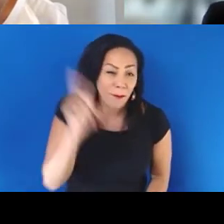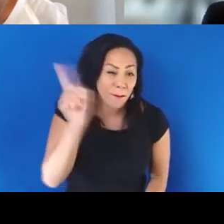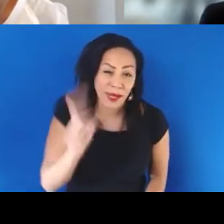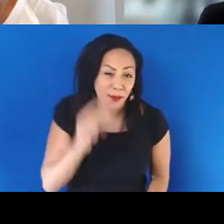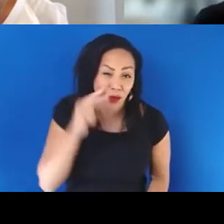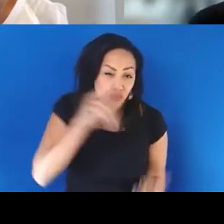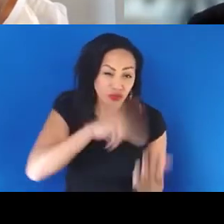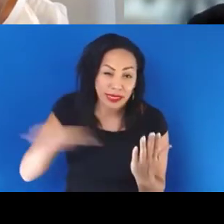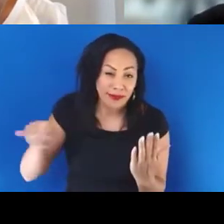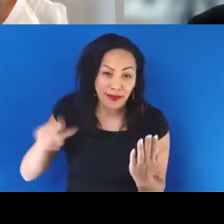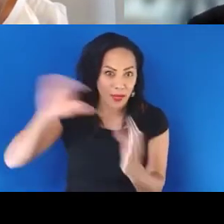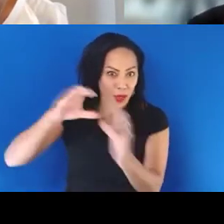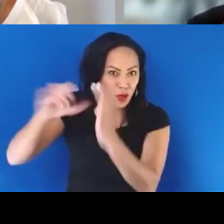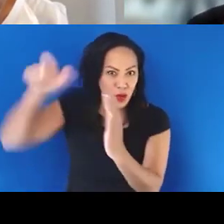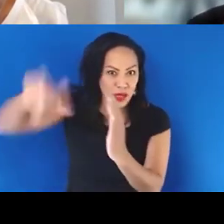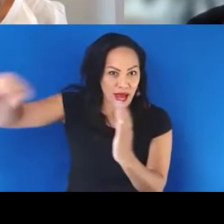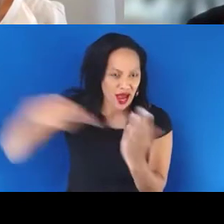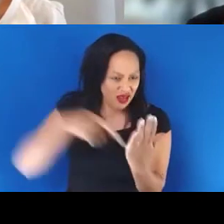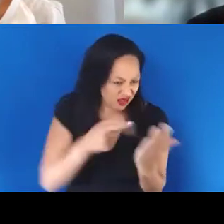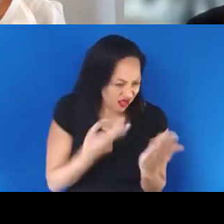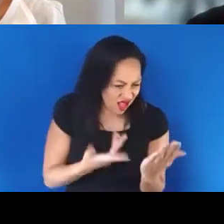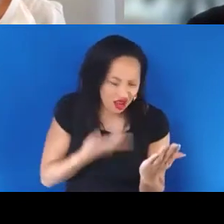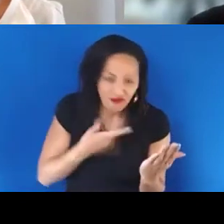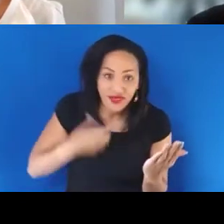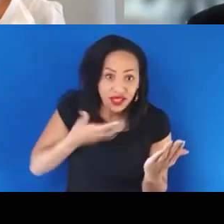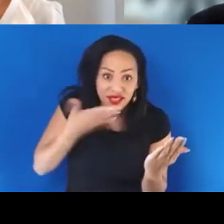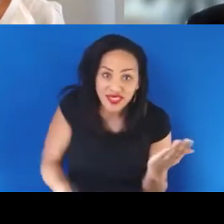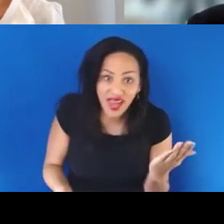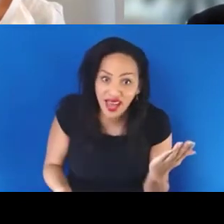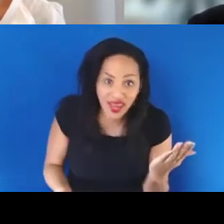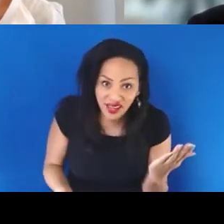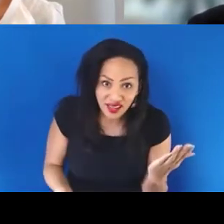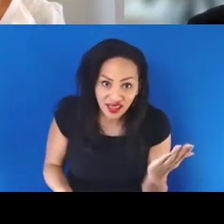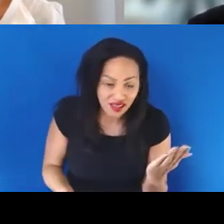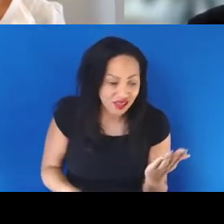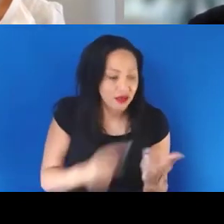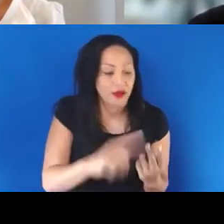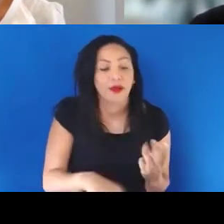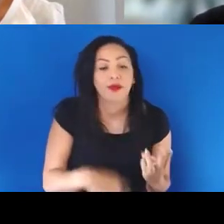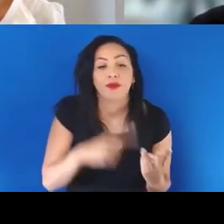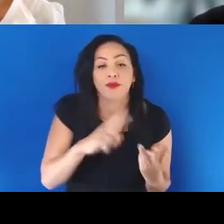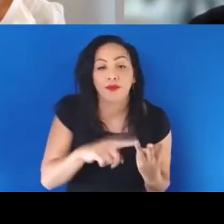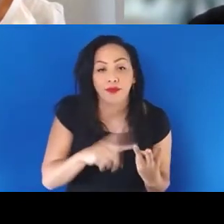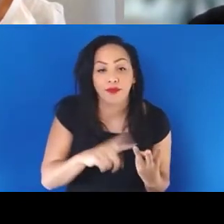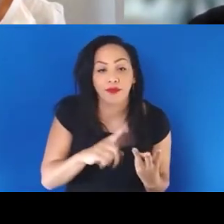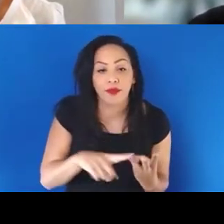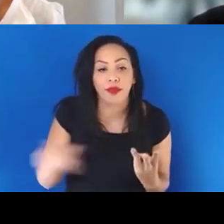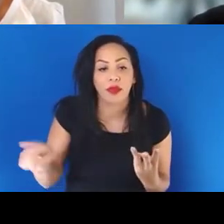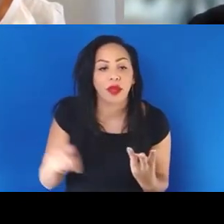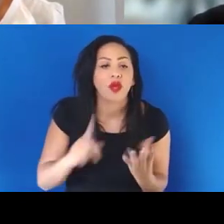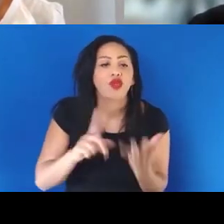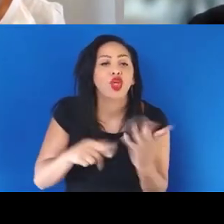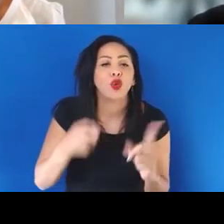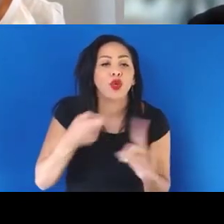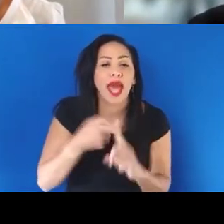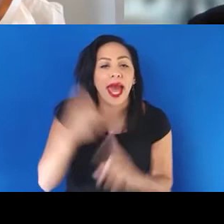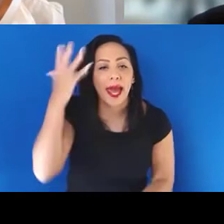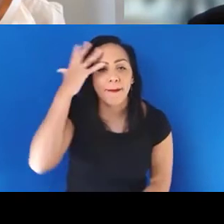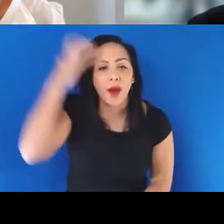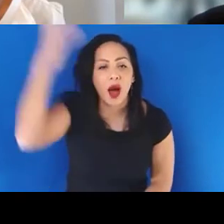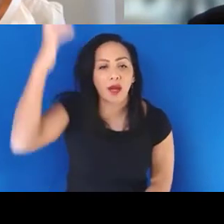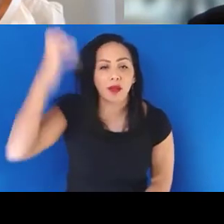ill. And then another one is rereading the report released by the UK Parliament saying that there